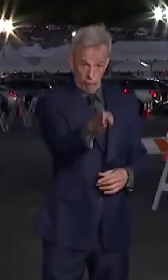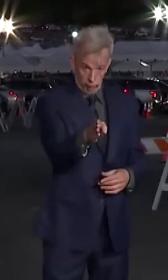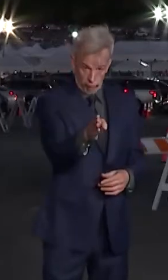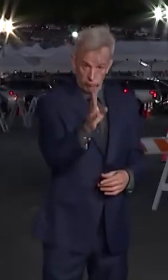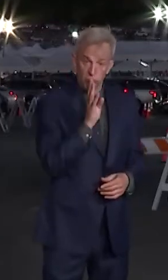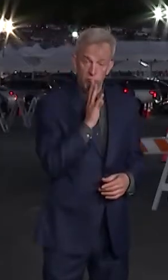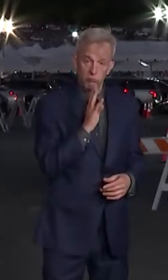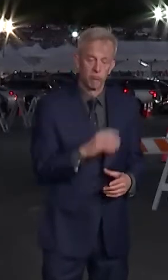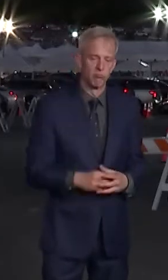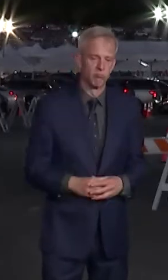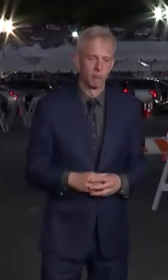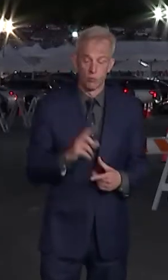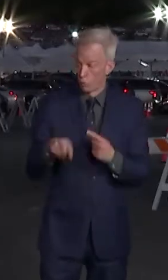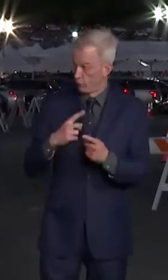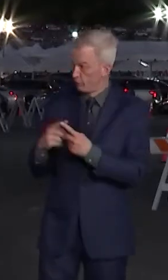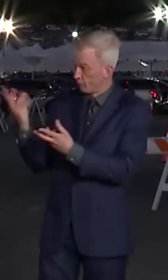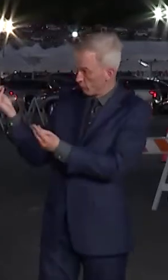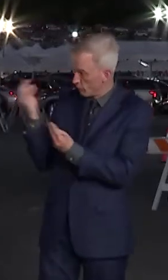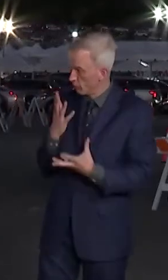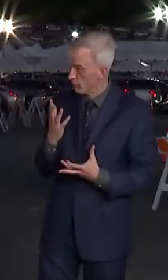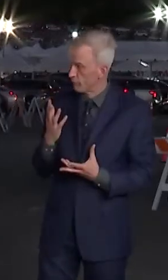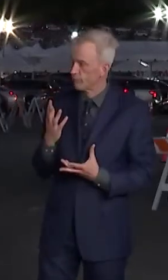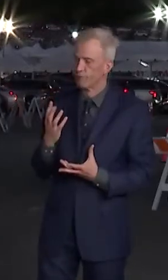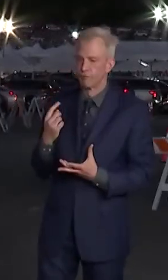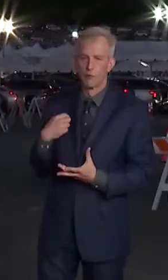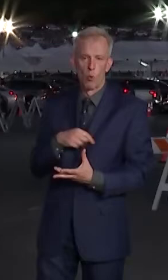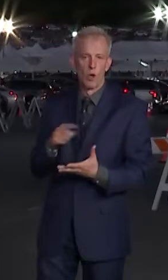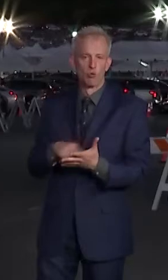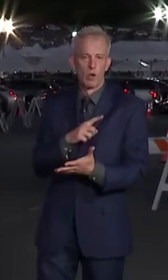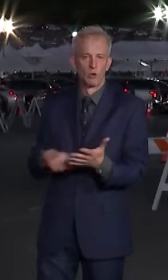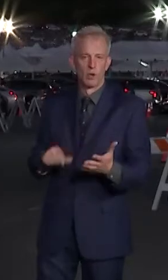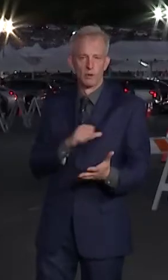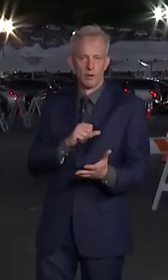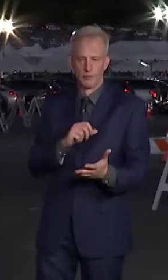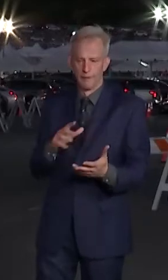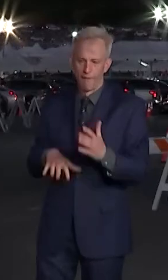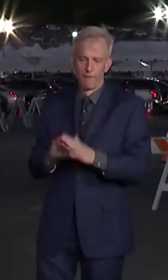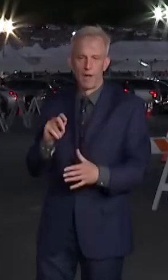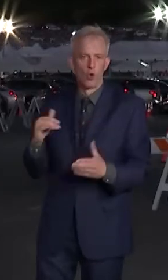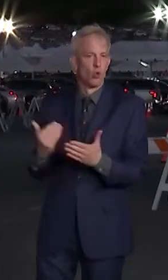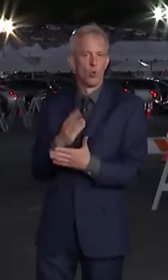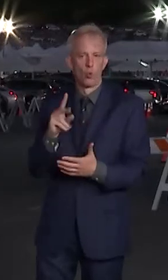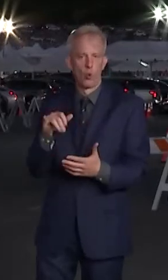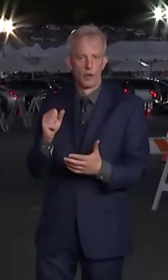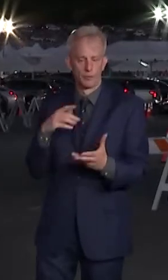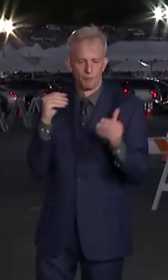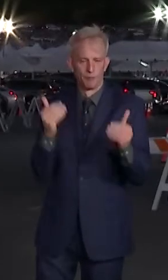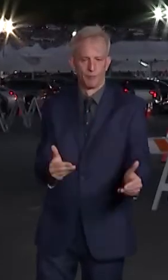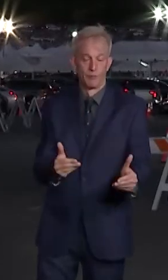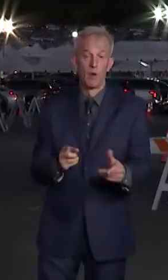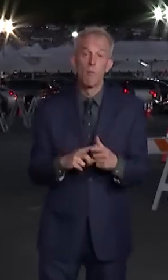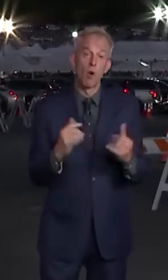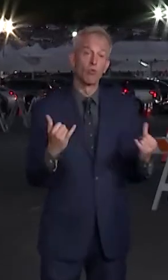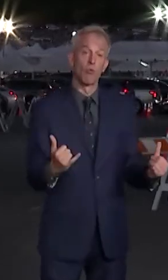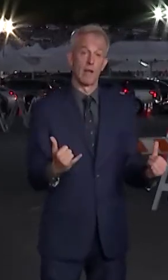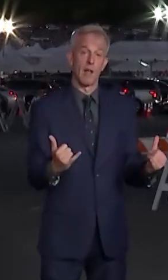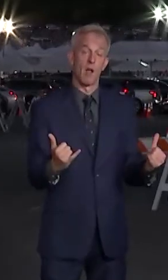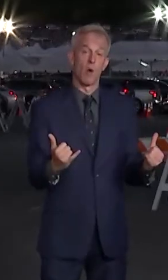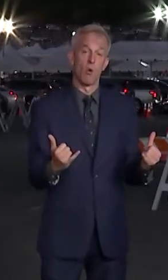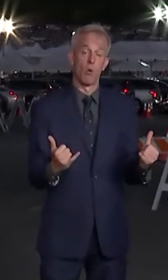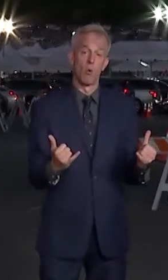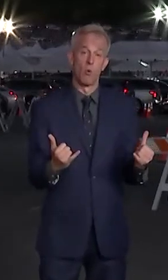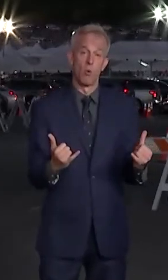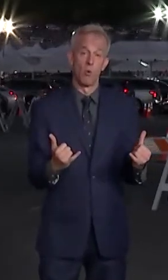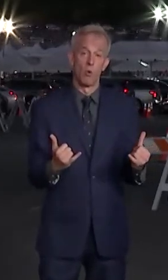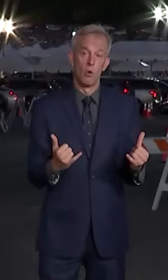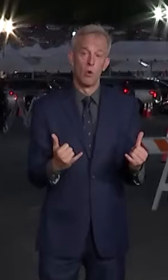When I find things out, when we criticize ourselves, when we figure out ways to move forward. But the main thing right now, at this point,